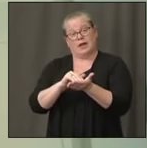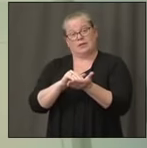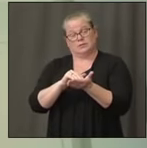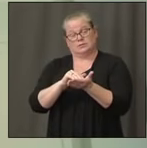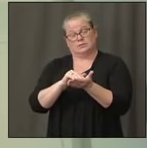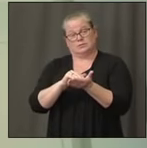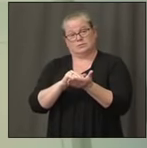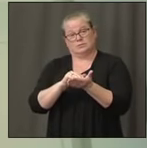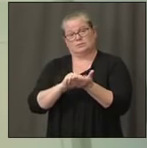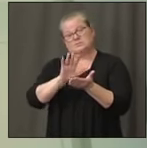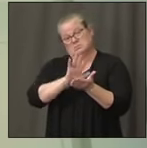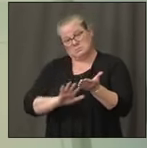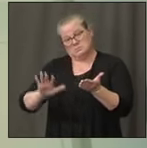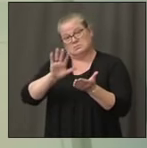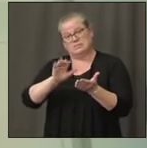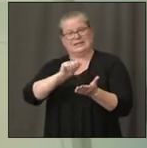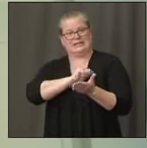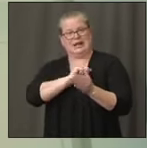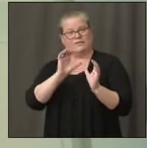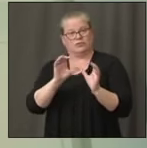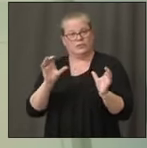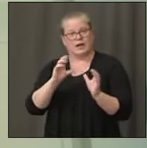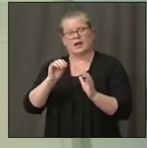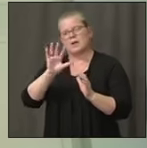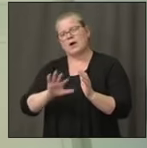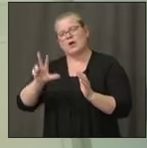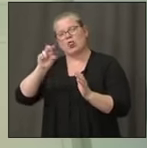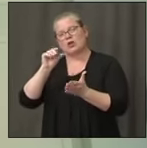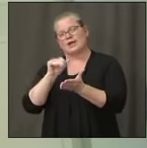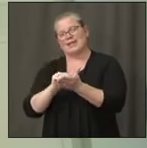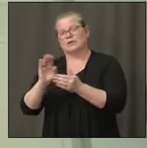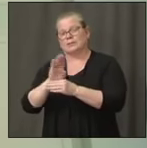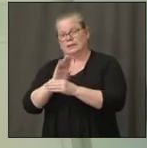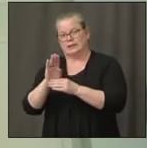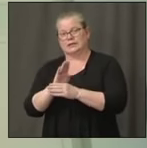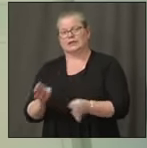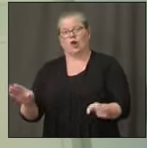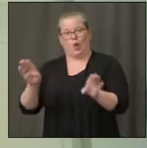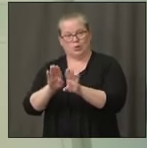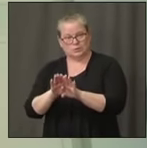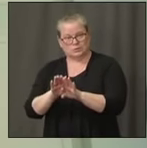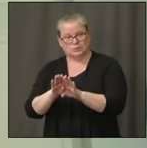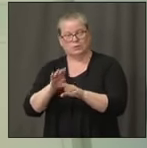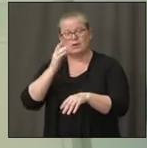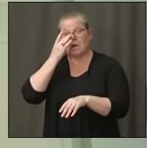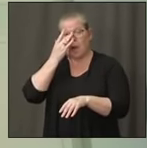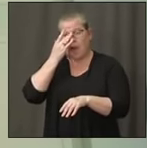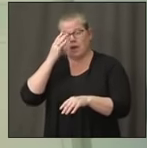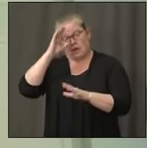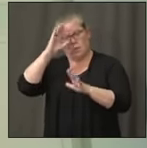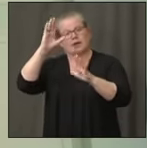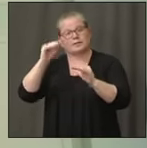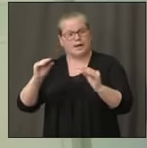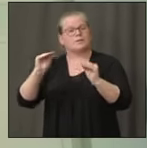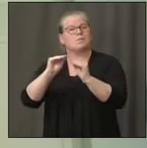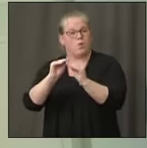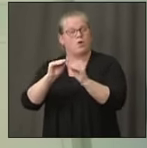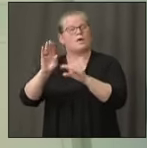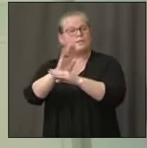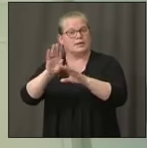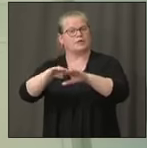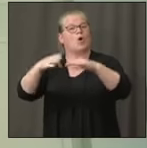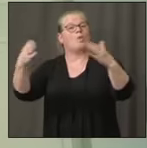And we estimate between 30,000 40,000 businesses shut down during the pandemic. So we'd expect to see more as we enter phase two. What